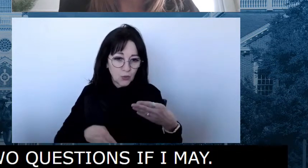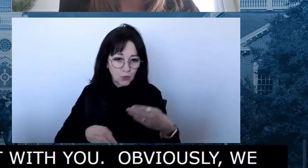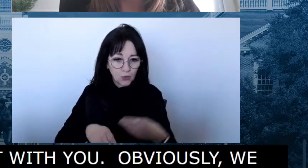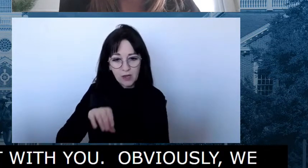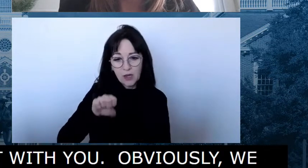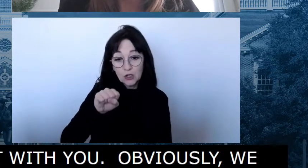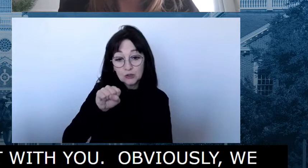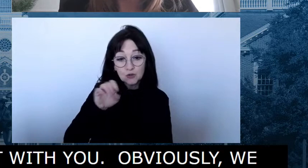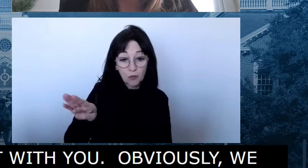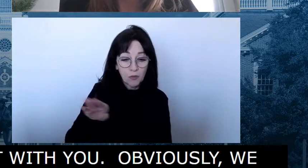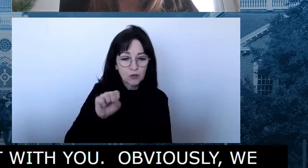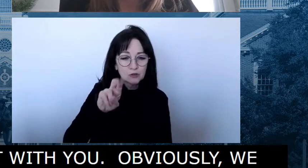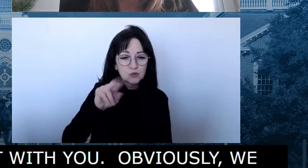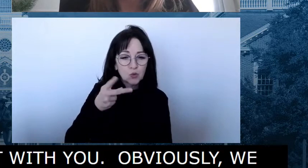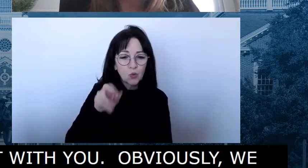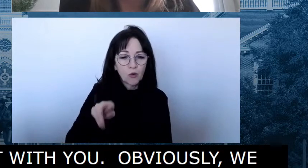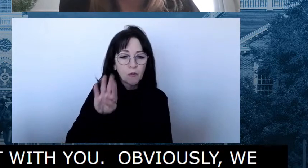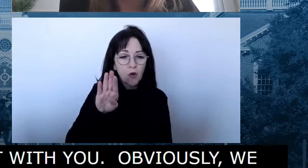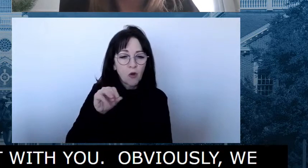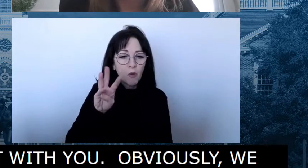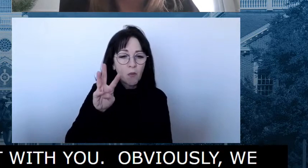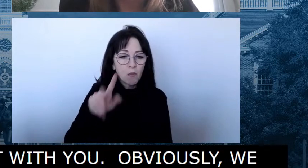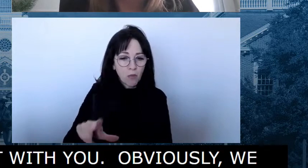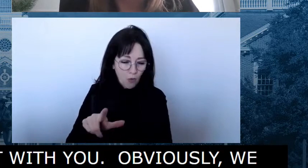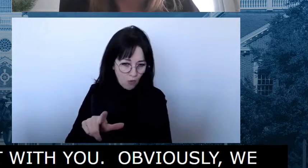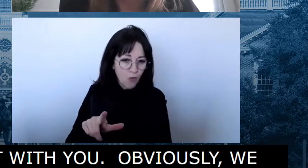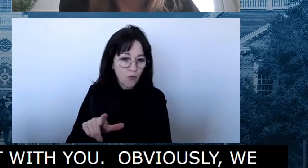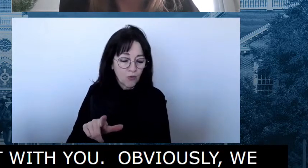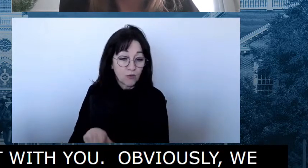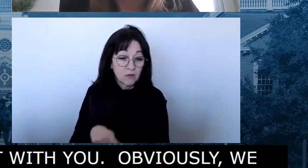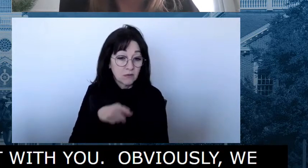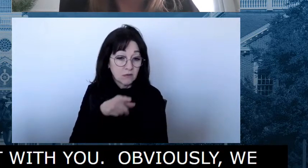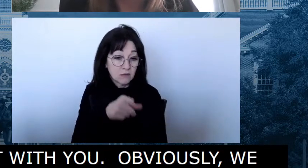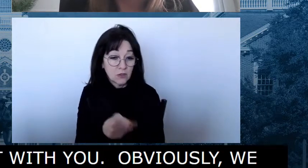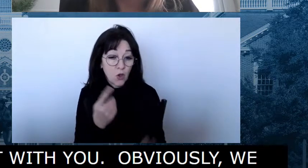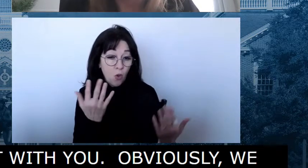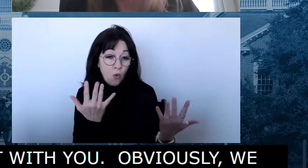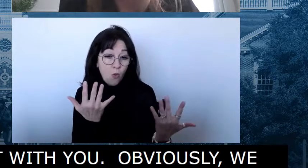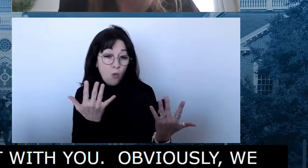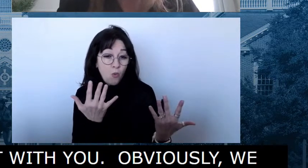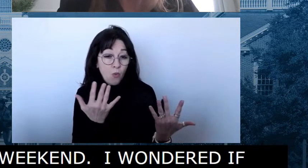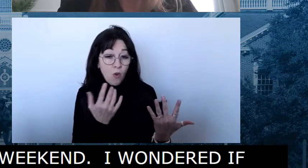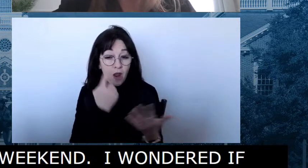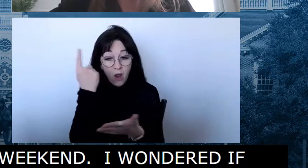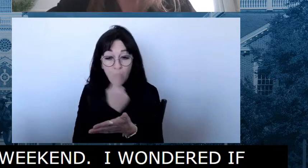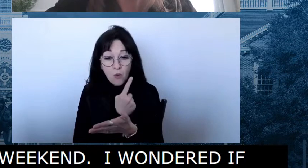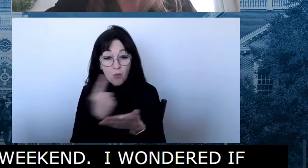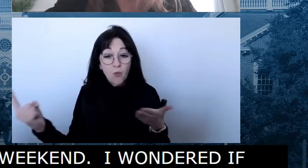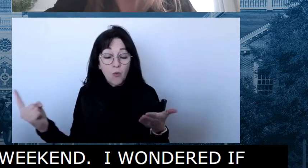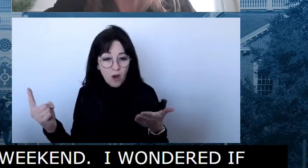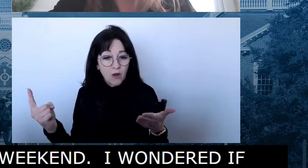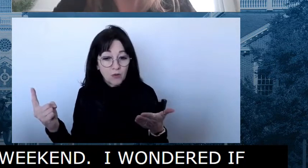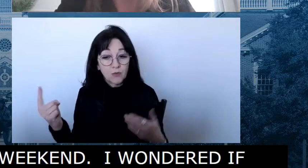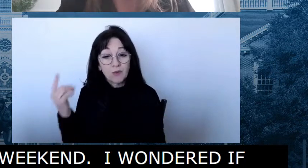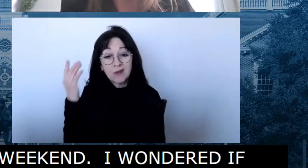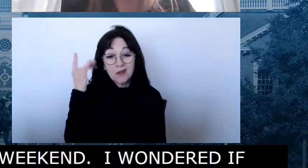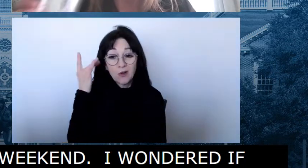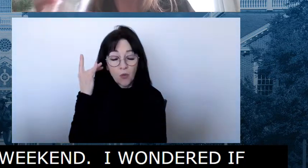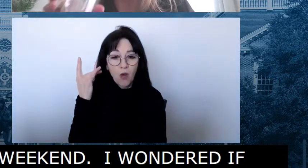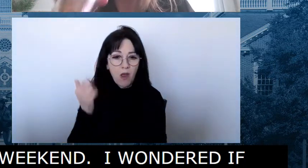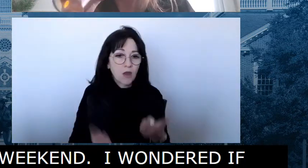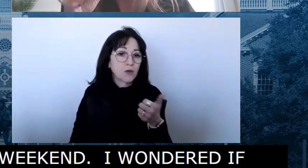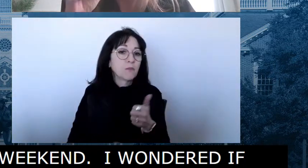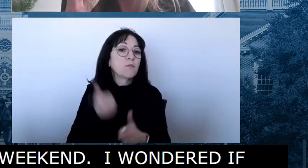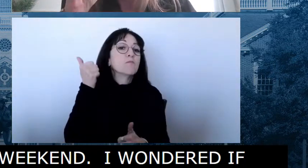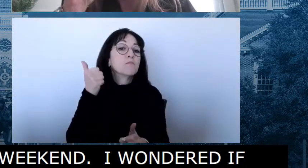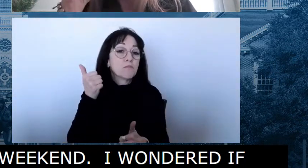you considered waiting on the mask mandate lift another week, considering we still have a decent amount of cases coming from restaurants, bars,